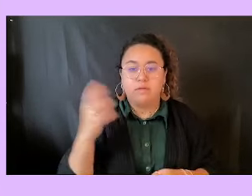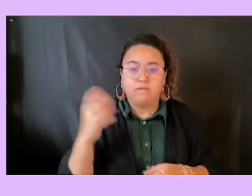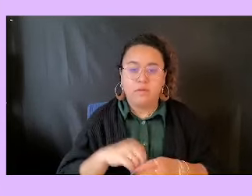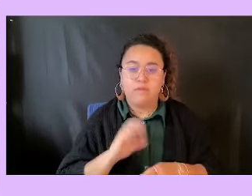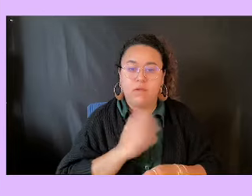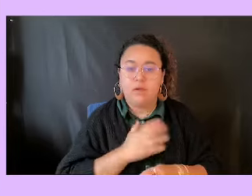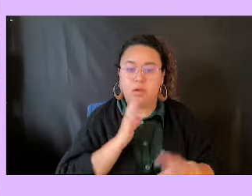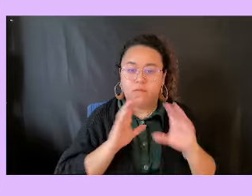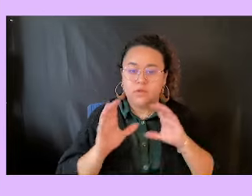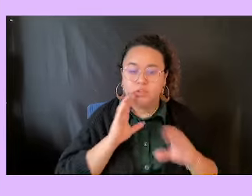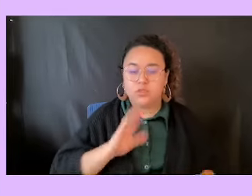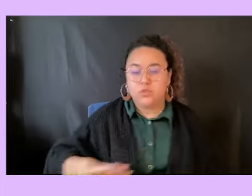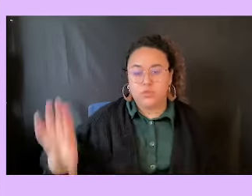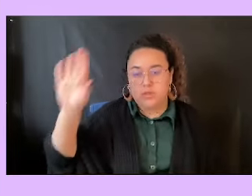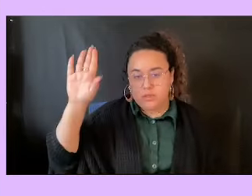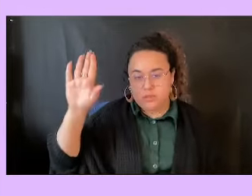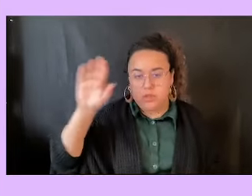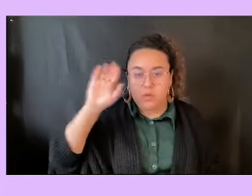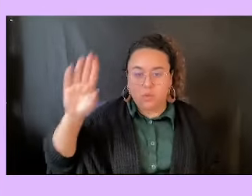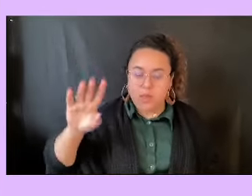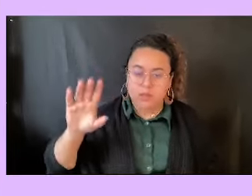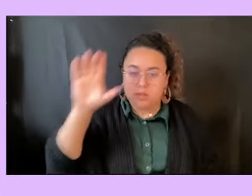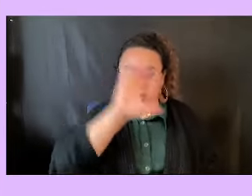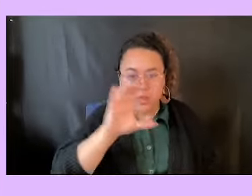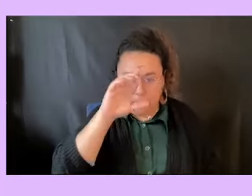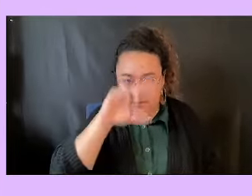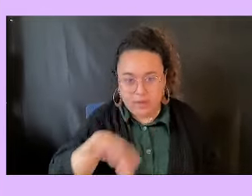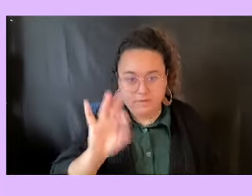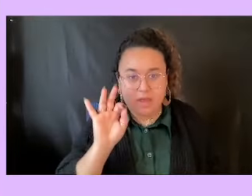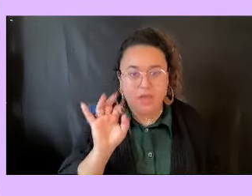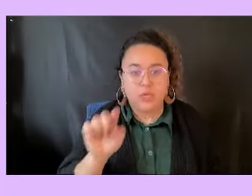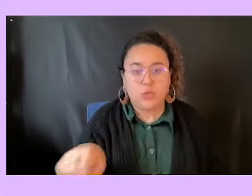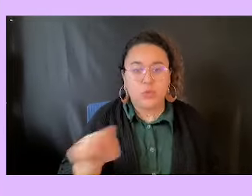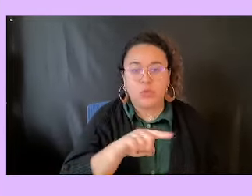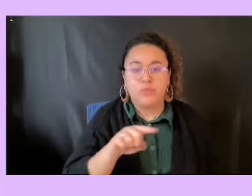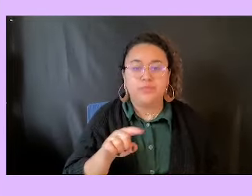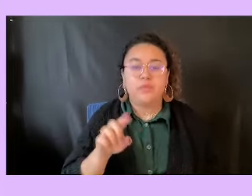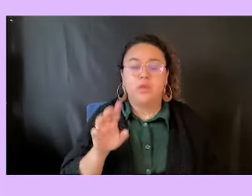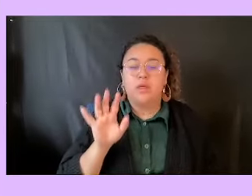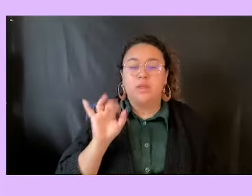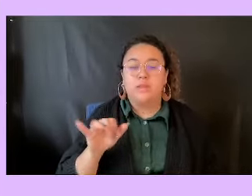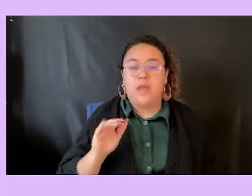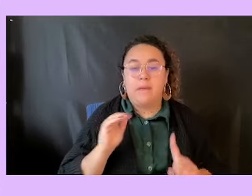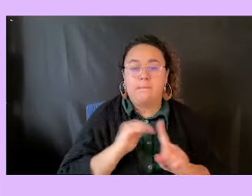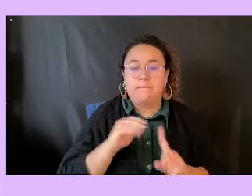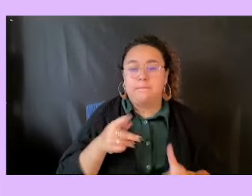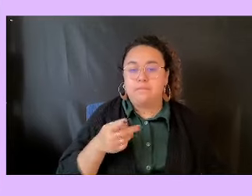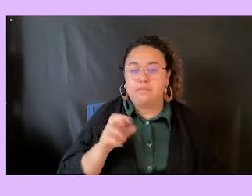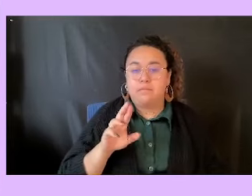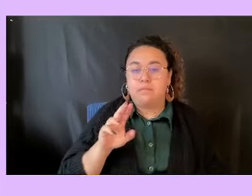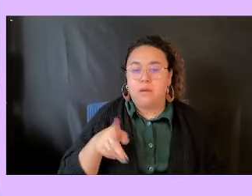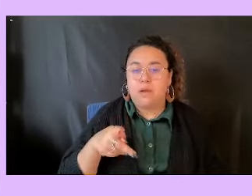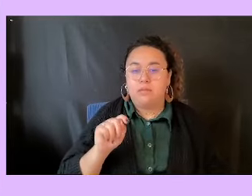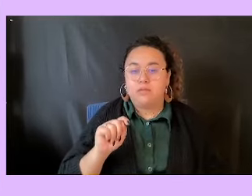have to do is raise your hand and they will come find you. The prompts remain the same.